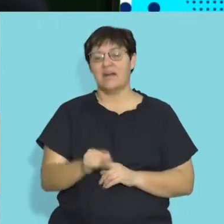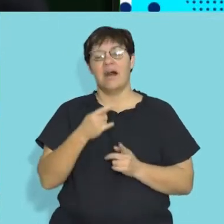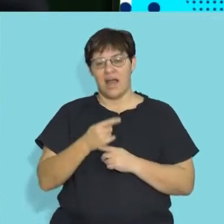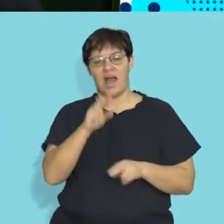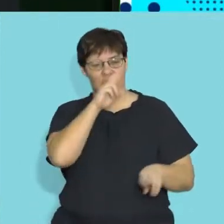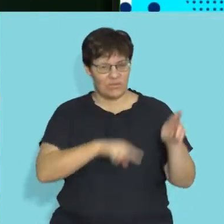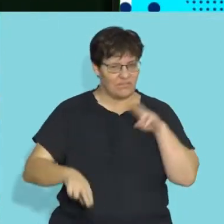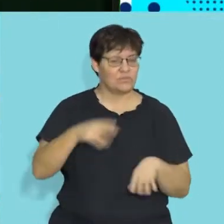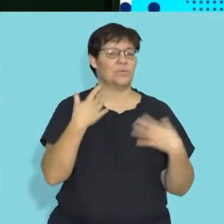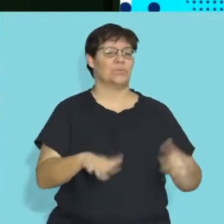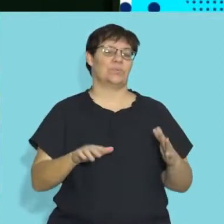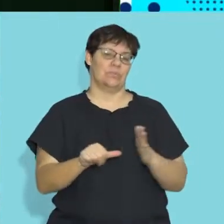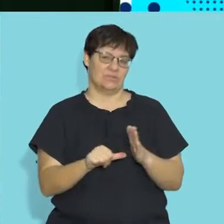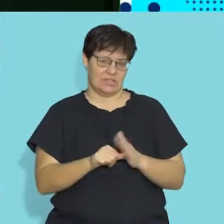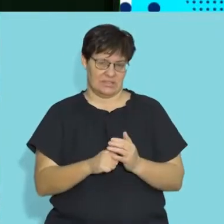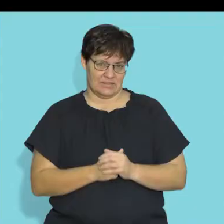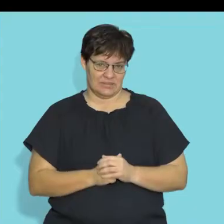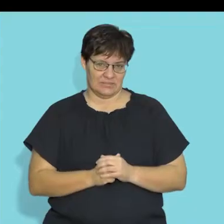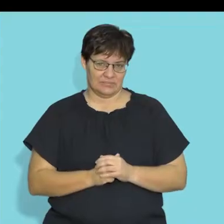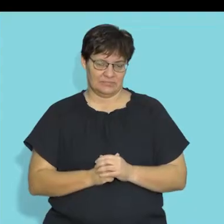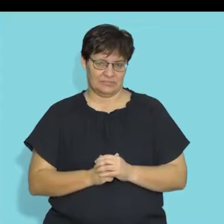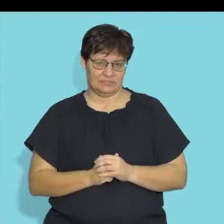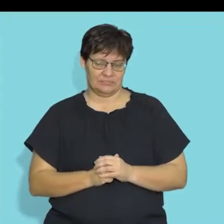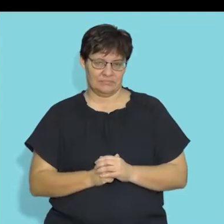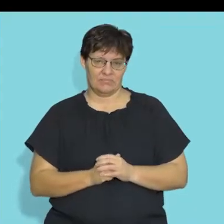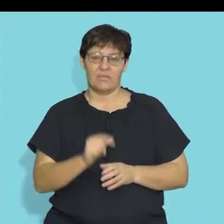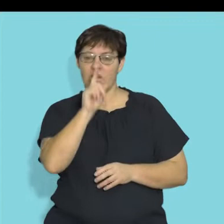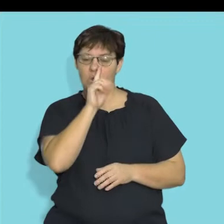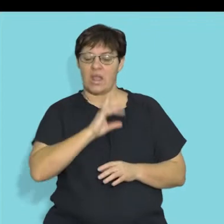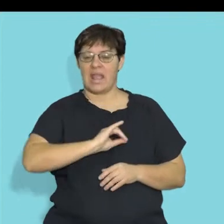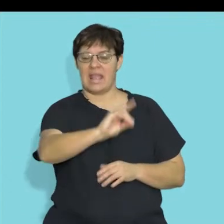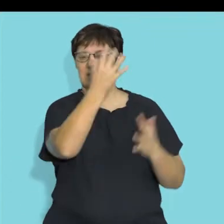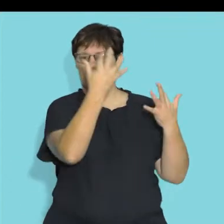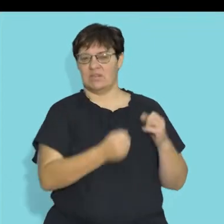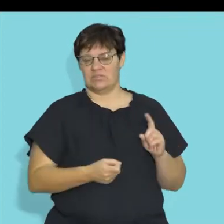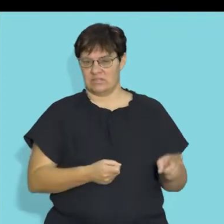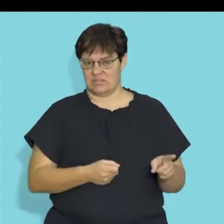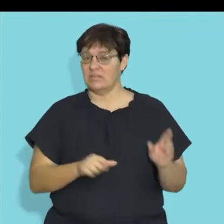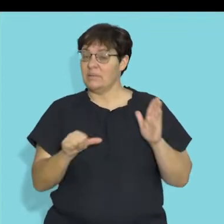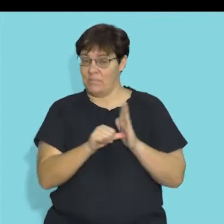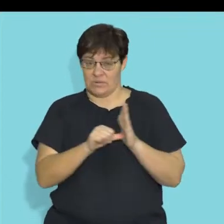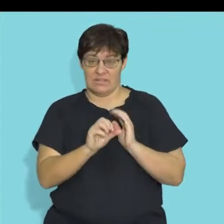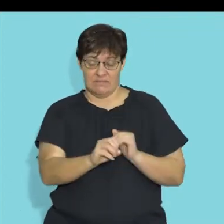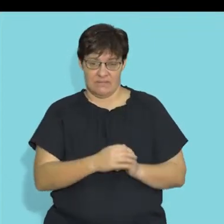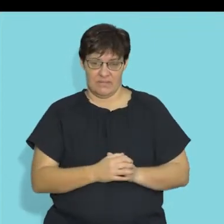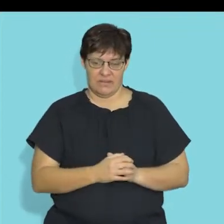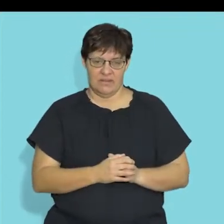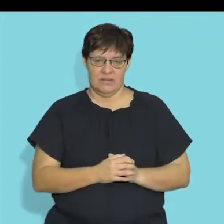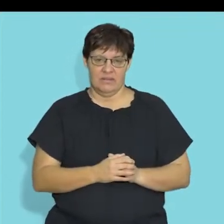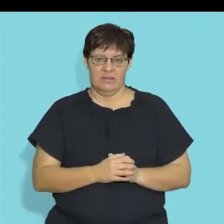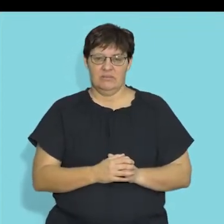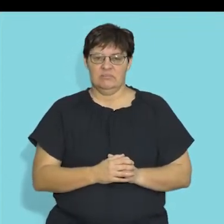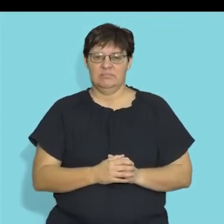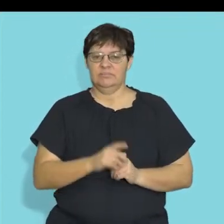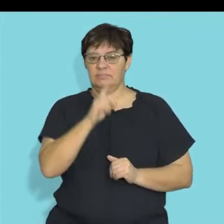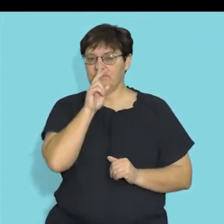revision is important. Okay, if you look at your cash budgets, again, important. If you look at your cash